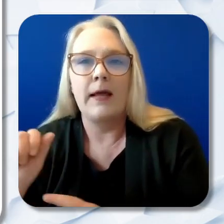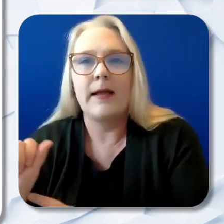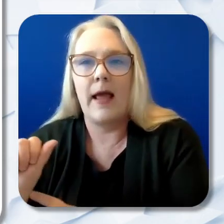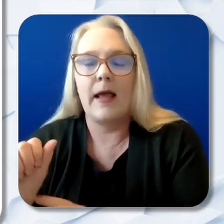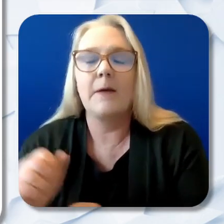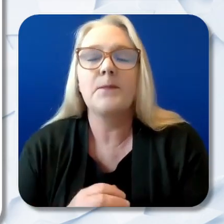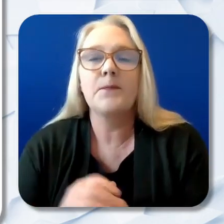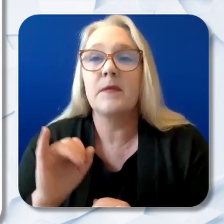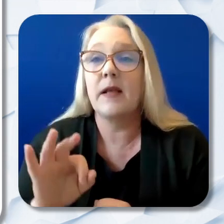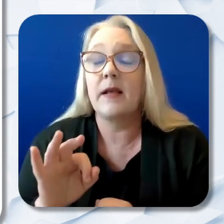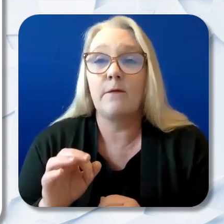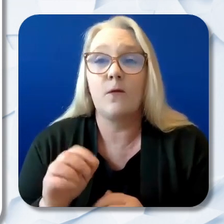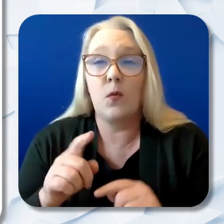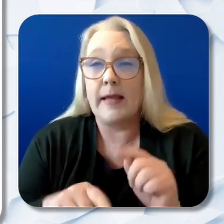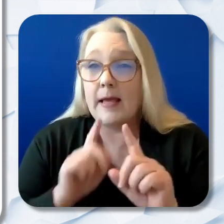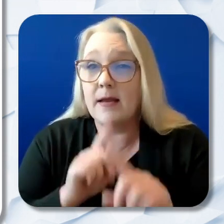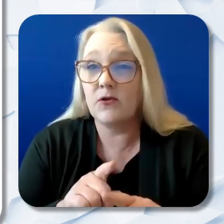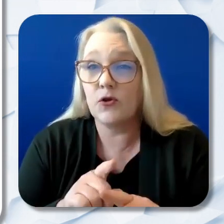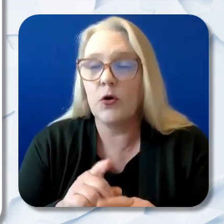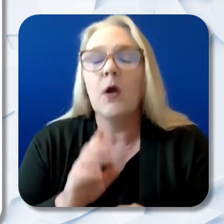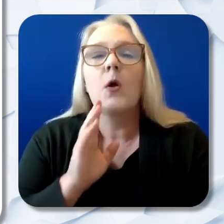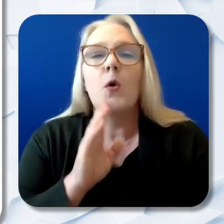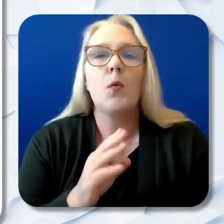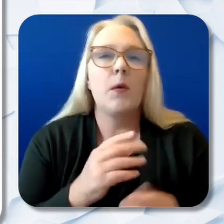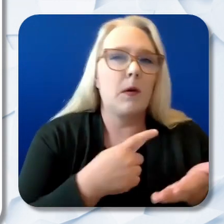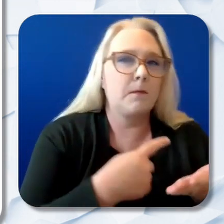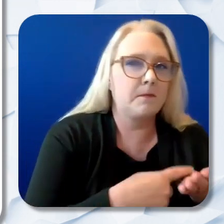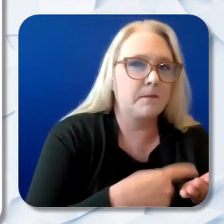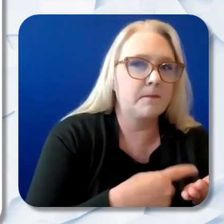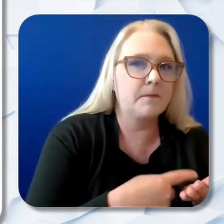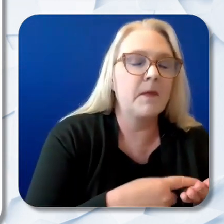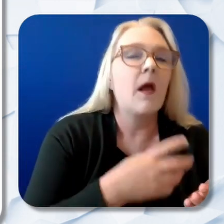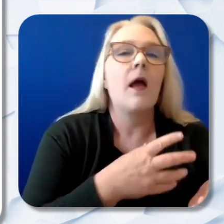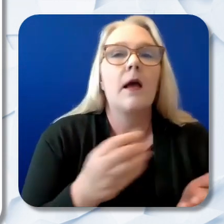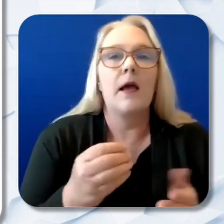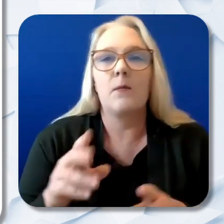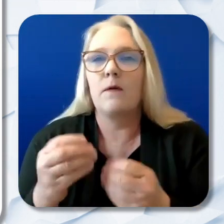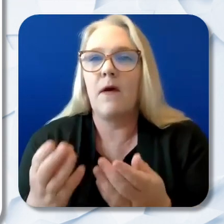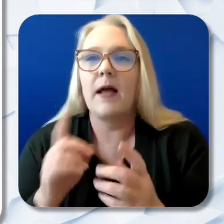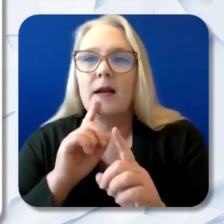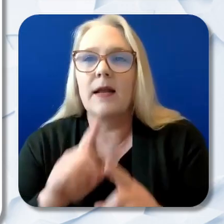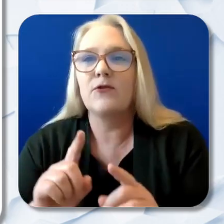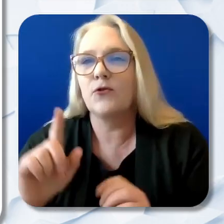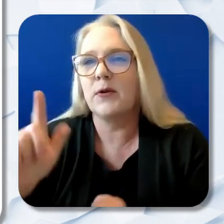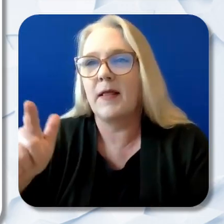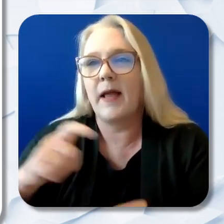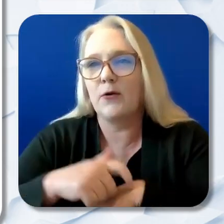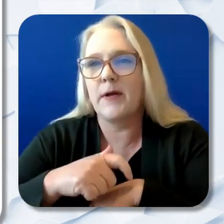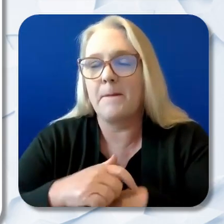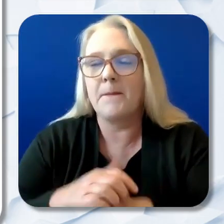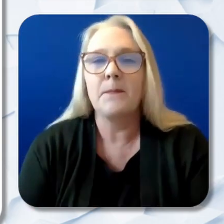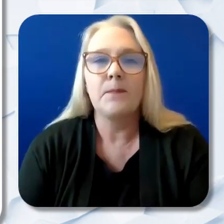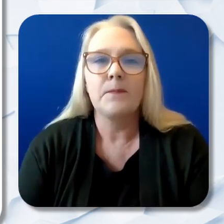if we are unable to answer, we will take the questions back to discuss and provide an answer at a later time.